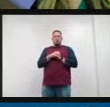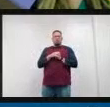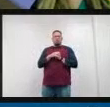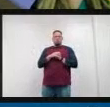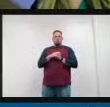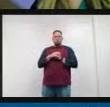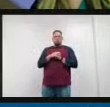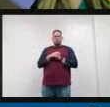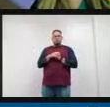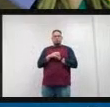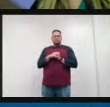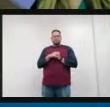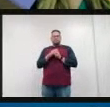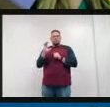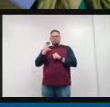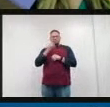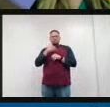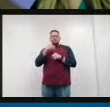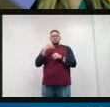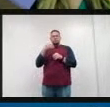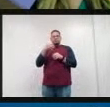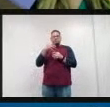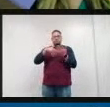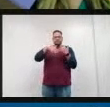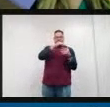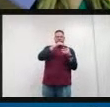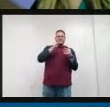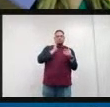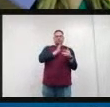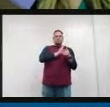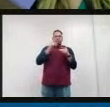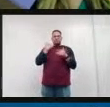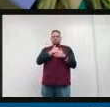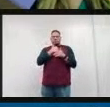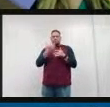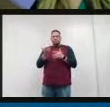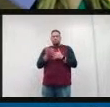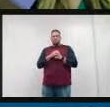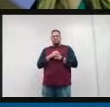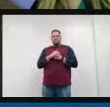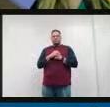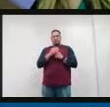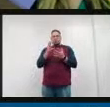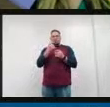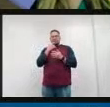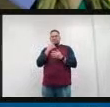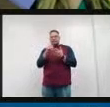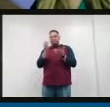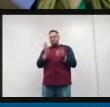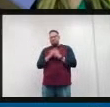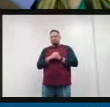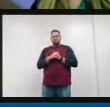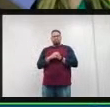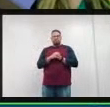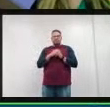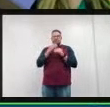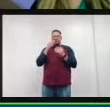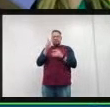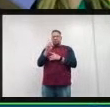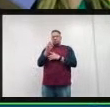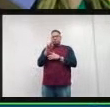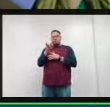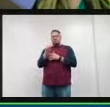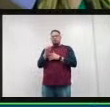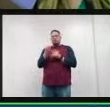of our fellow board members. So just wanted to kind of voice that. Thank you, Karina.